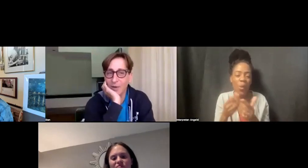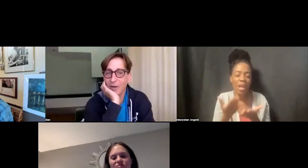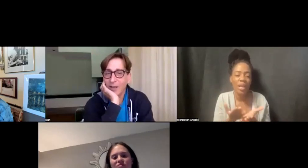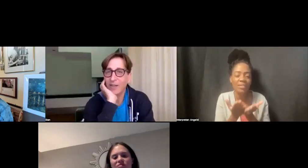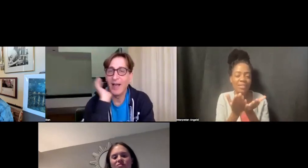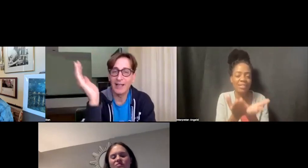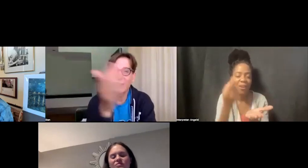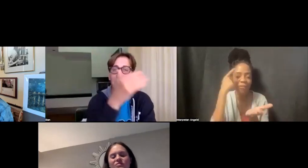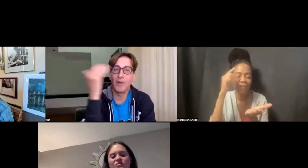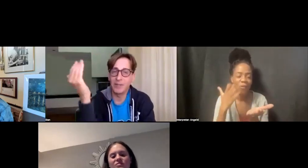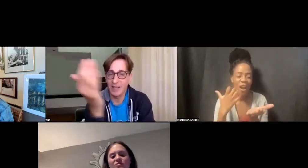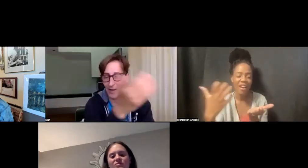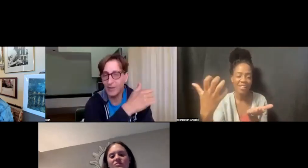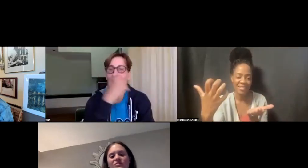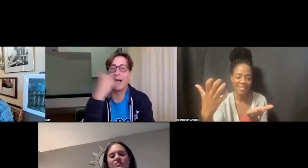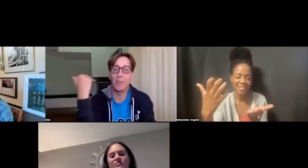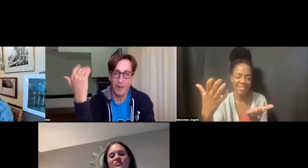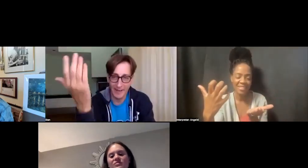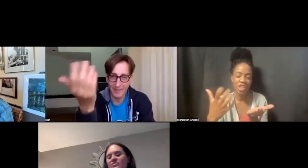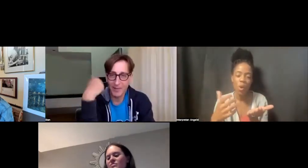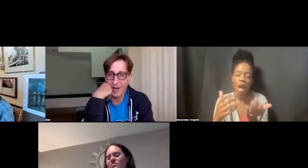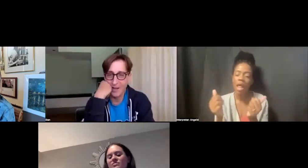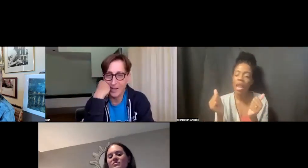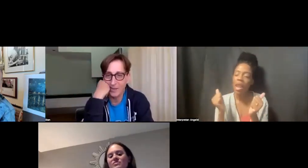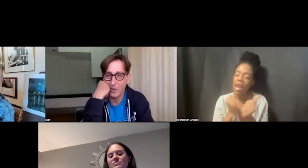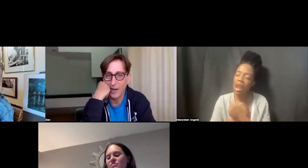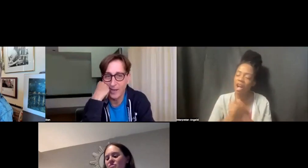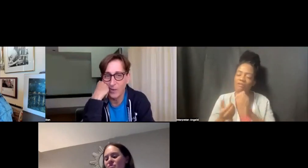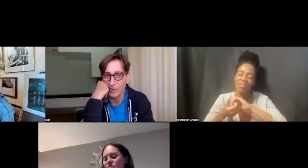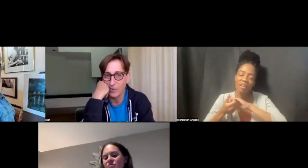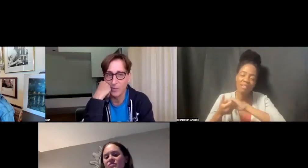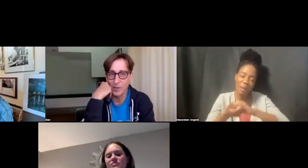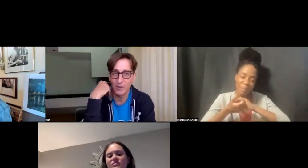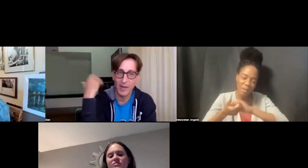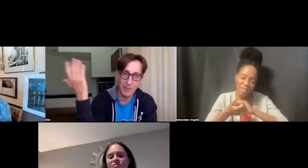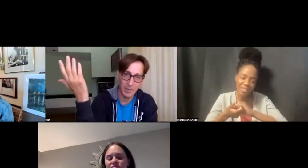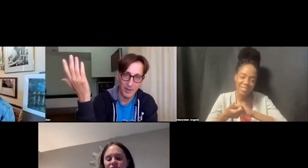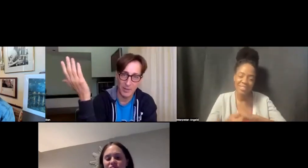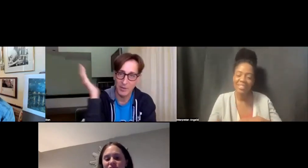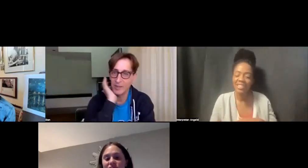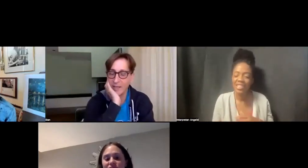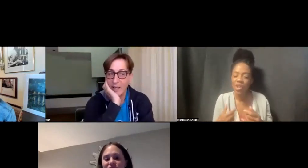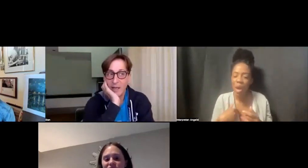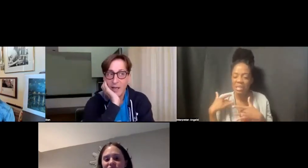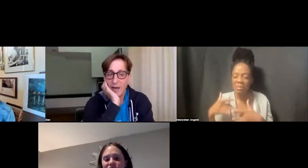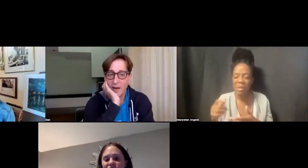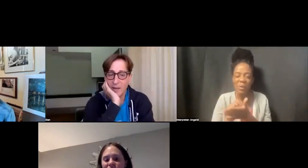So that collaboration, I love collaborating. That's why I think I've always written with the writing partner